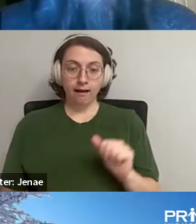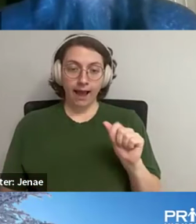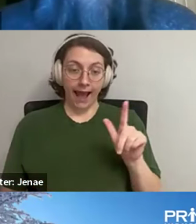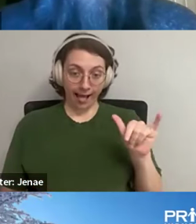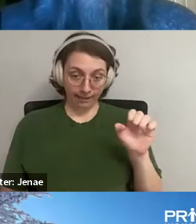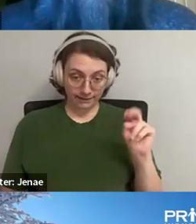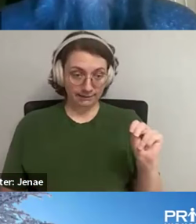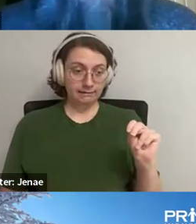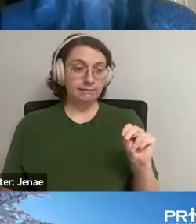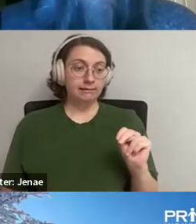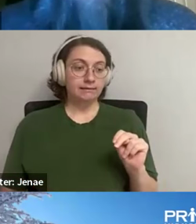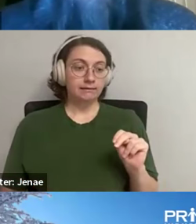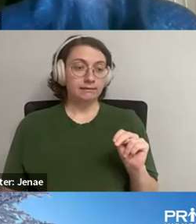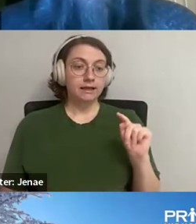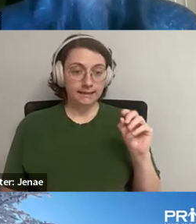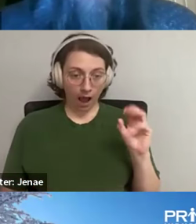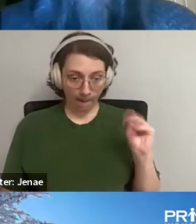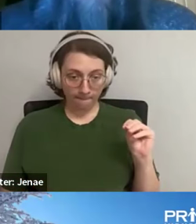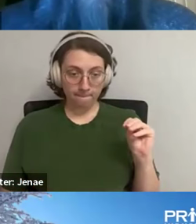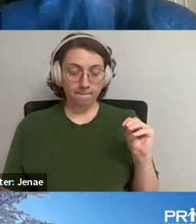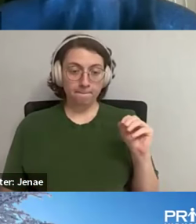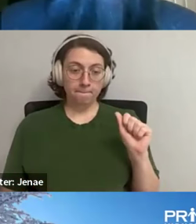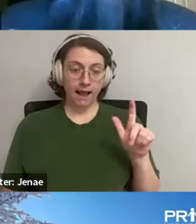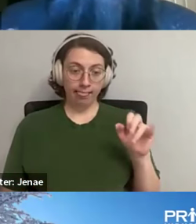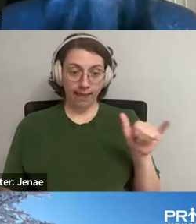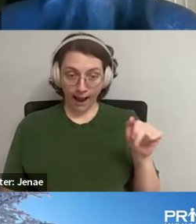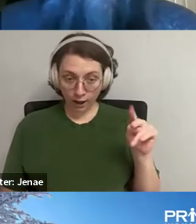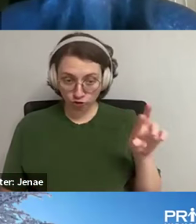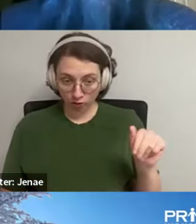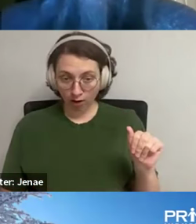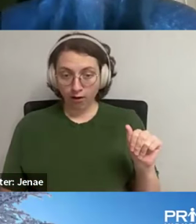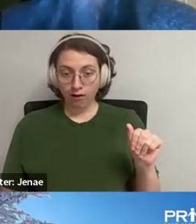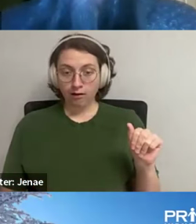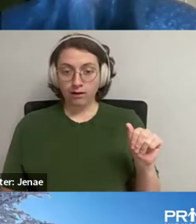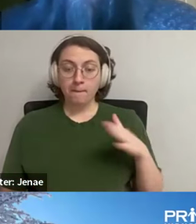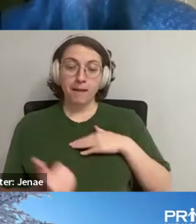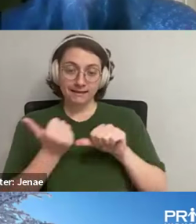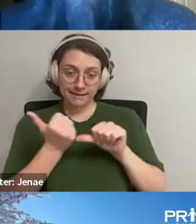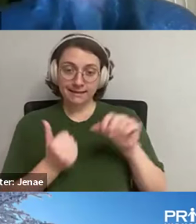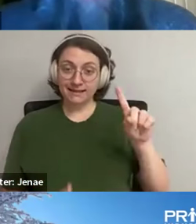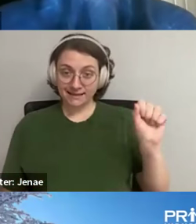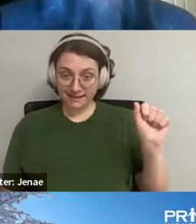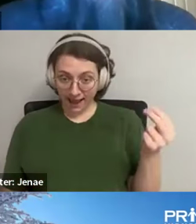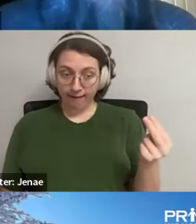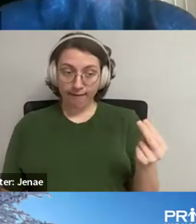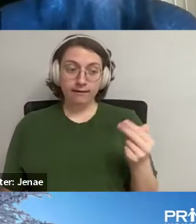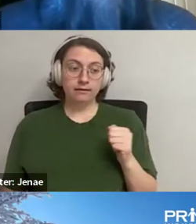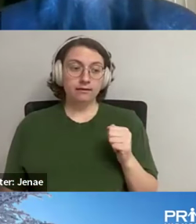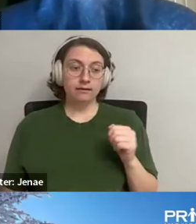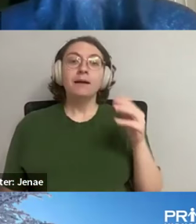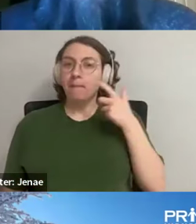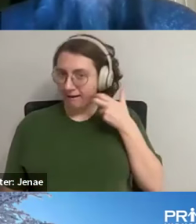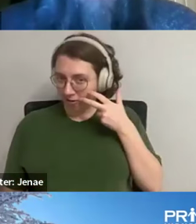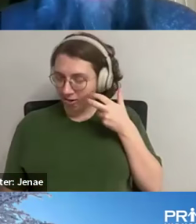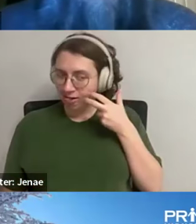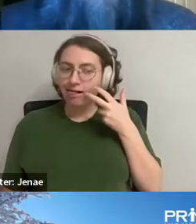Allison, and Tom, and Alejandra, and my assistant Zach, and Michael